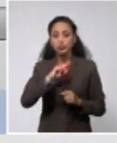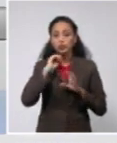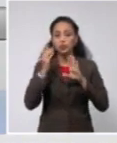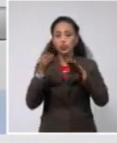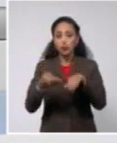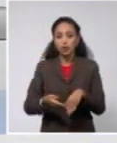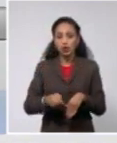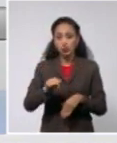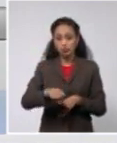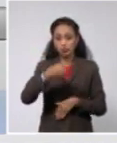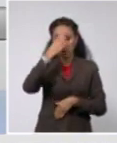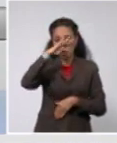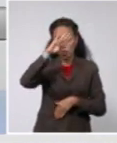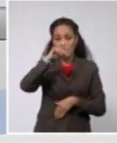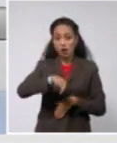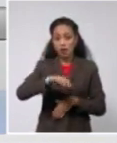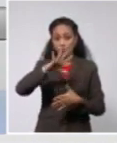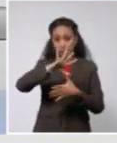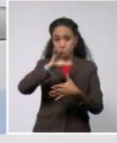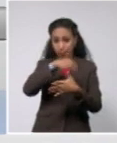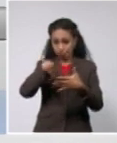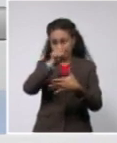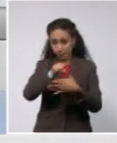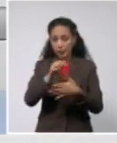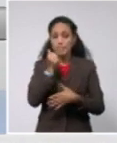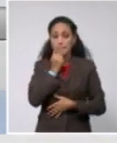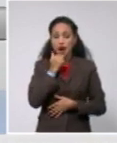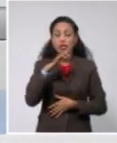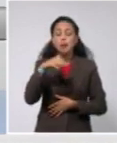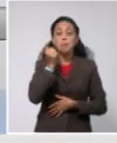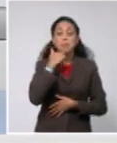16,153,731 people to have been diagnosed with the virus.